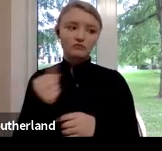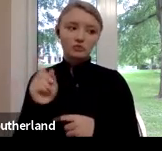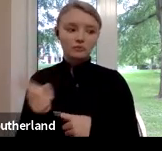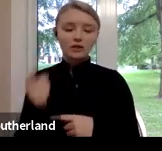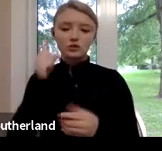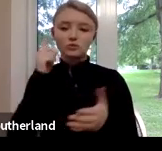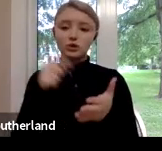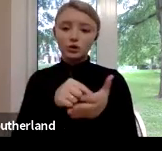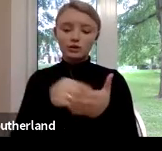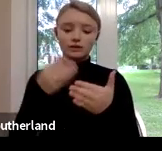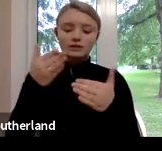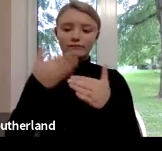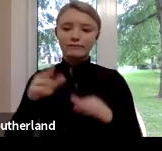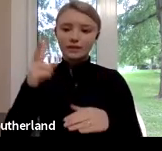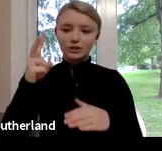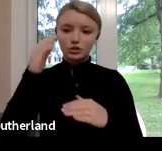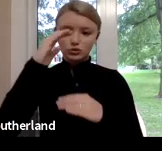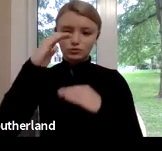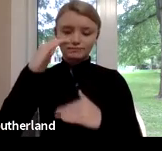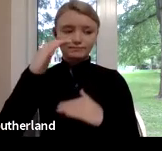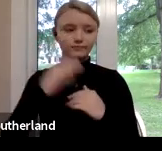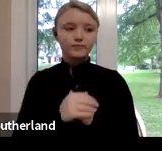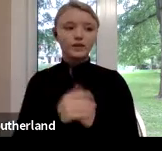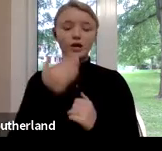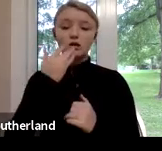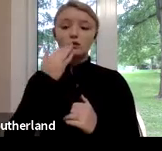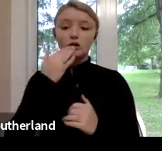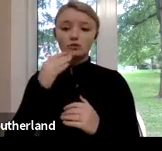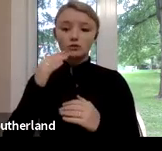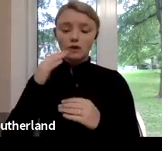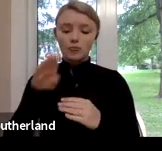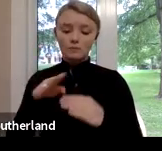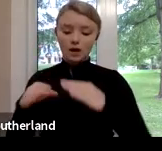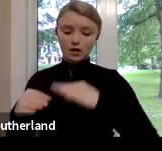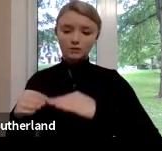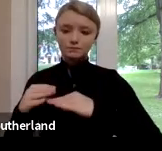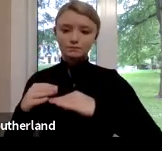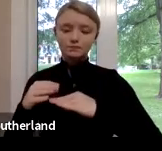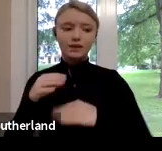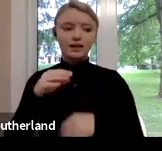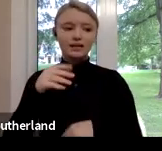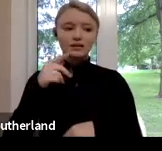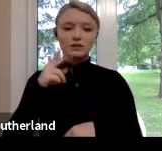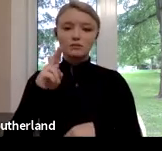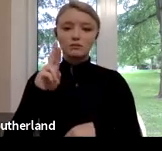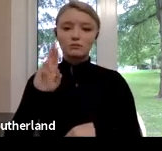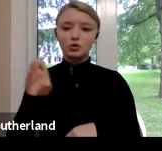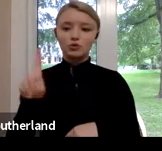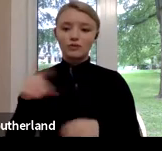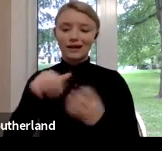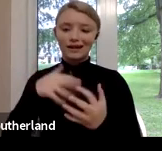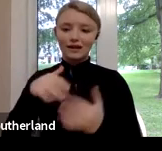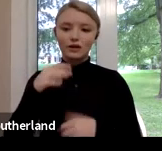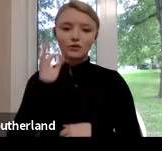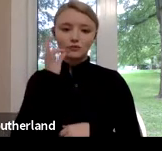colors on the bottom is a pureed fruit. It is about half to a third